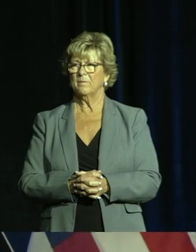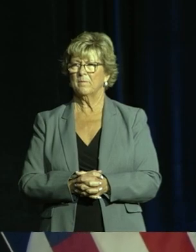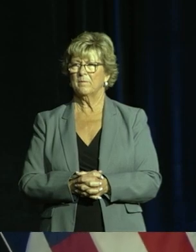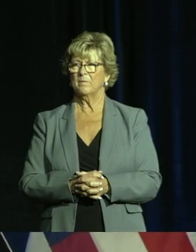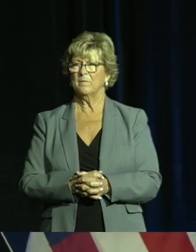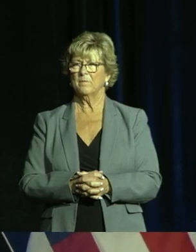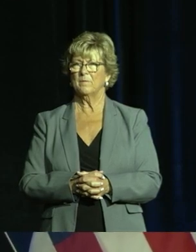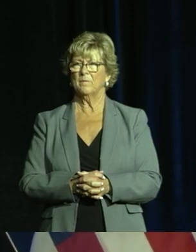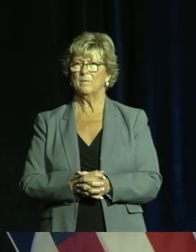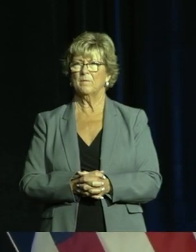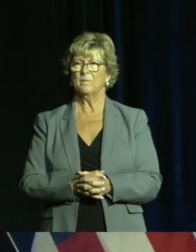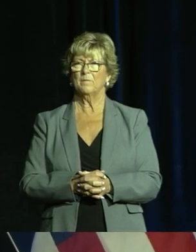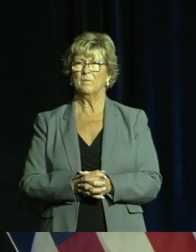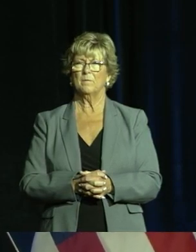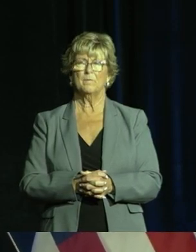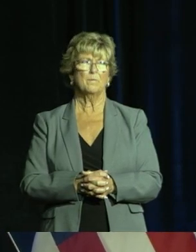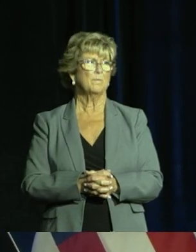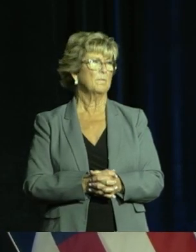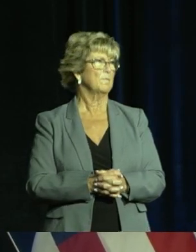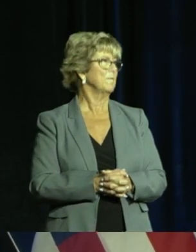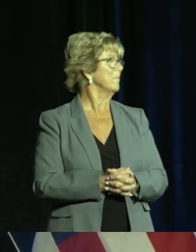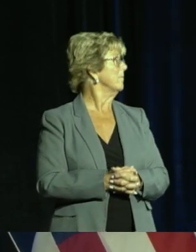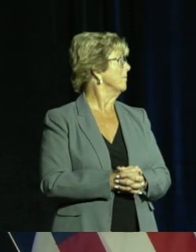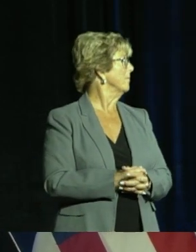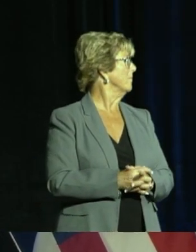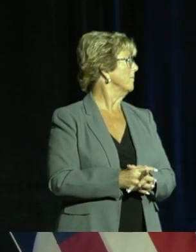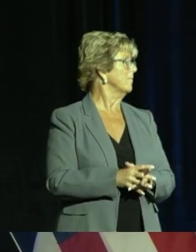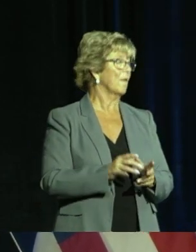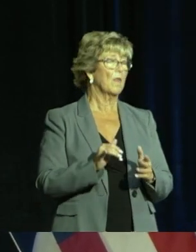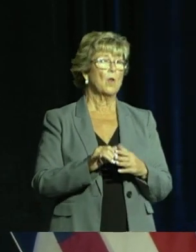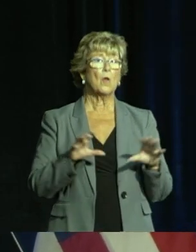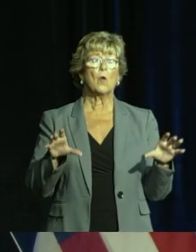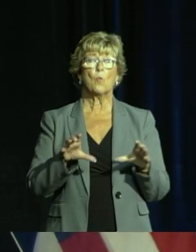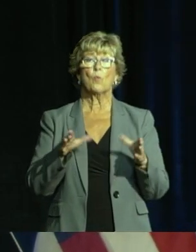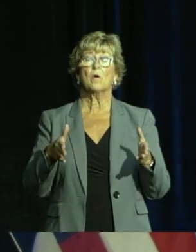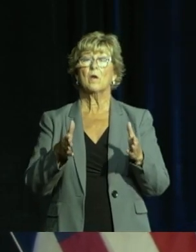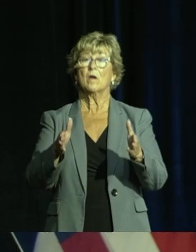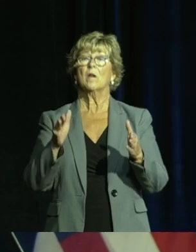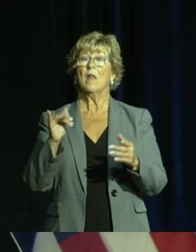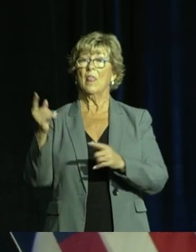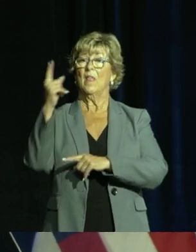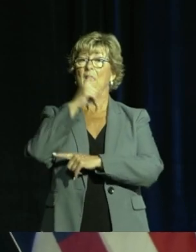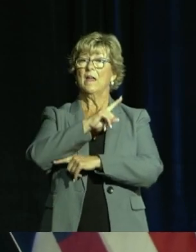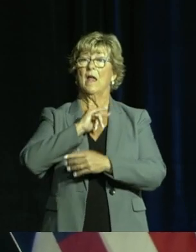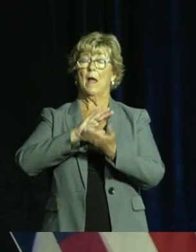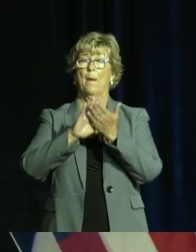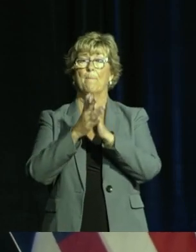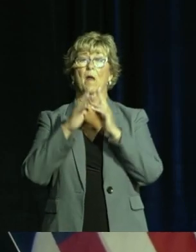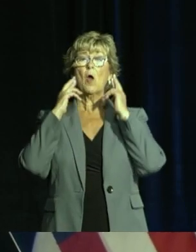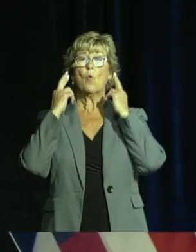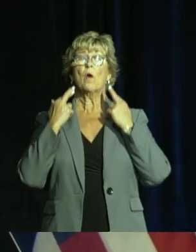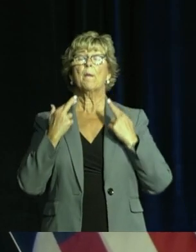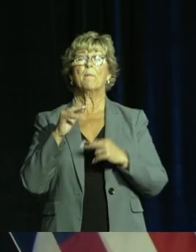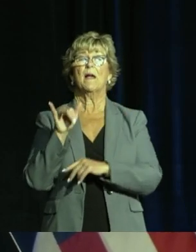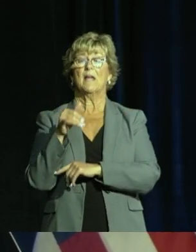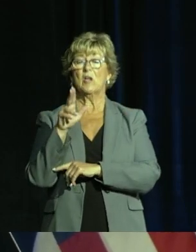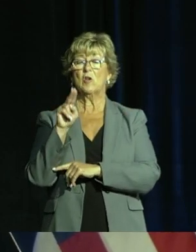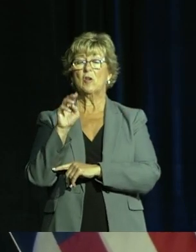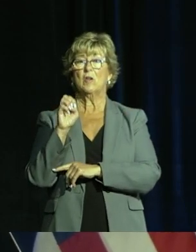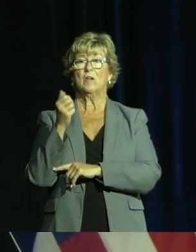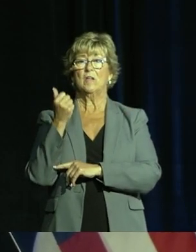I started writing this in a fashion the day I was ordained a rabbi in June